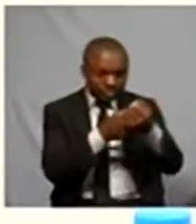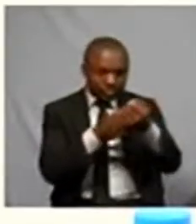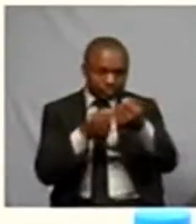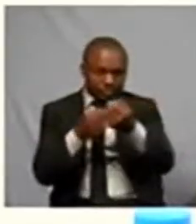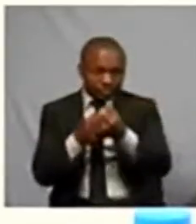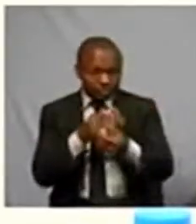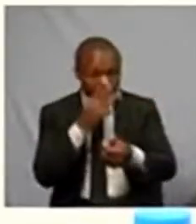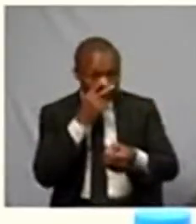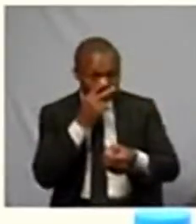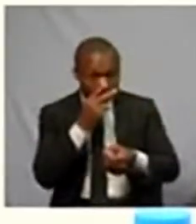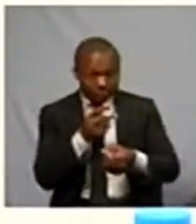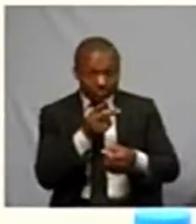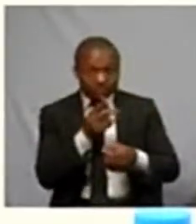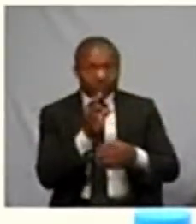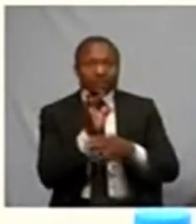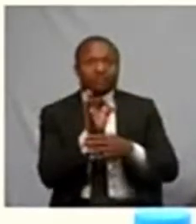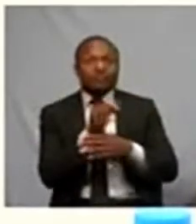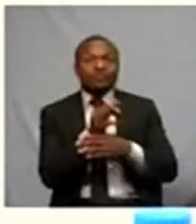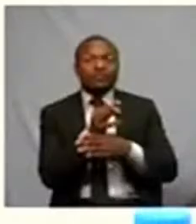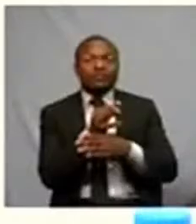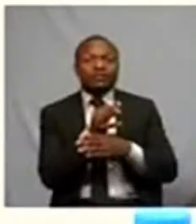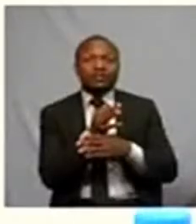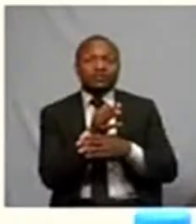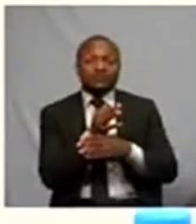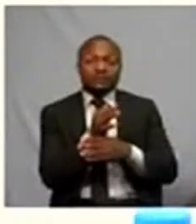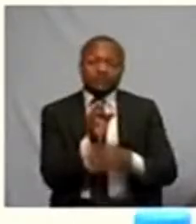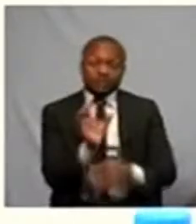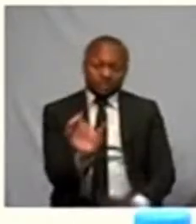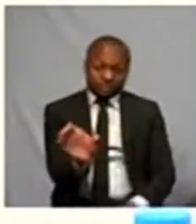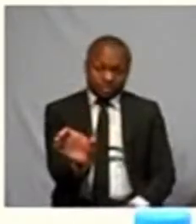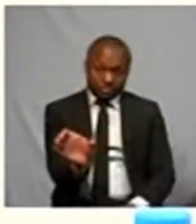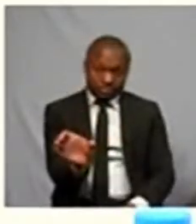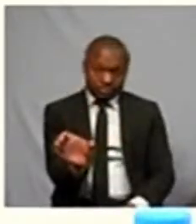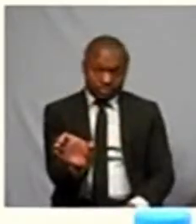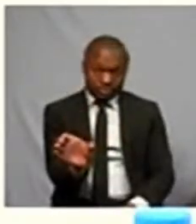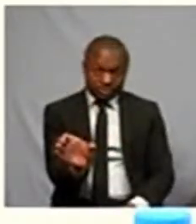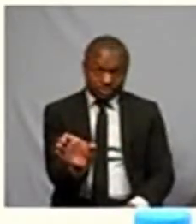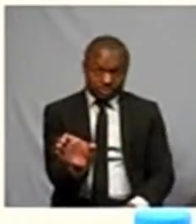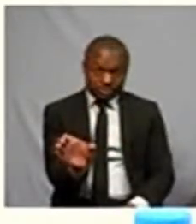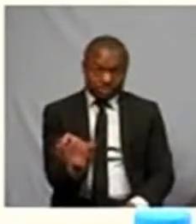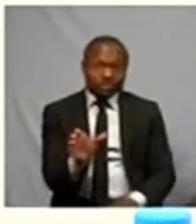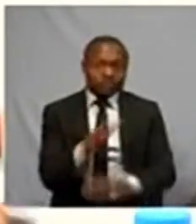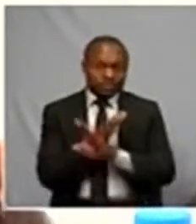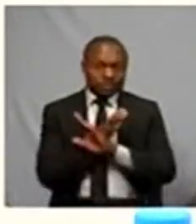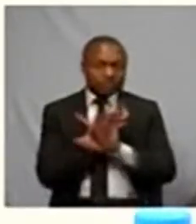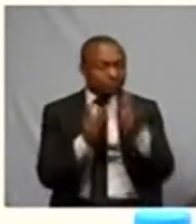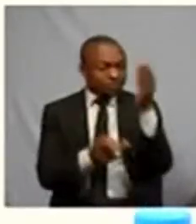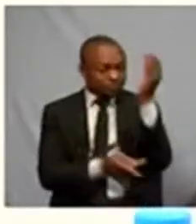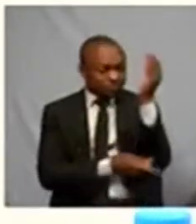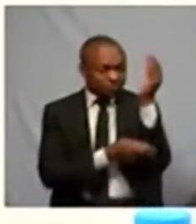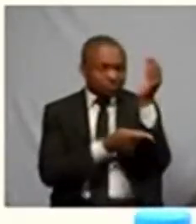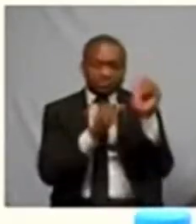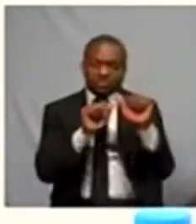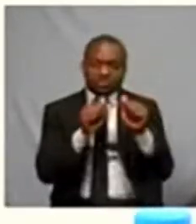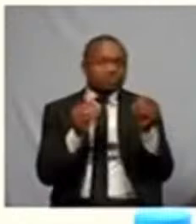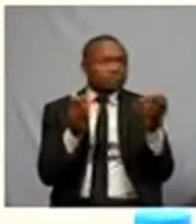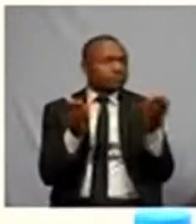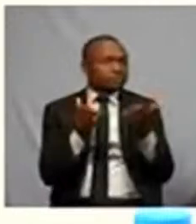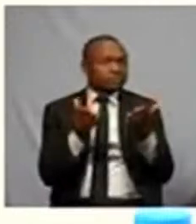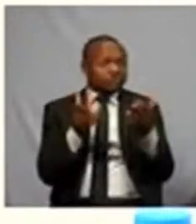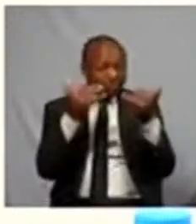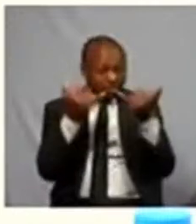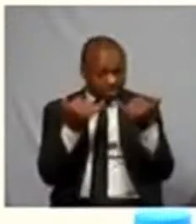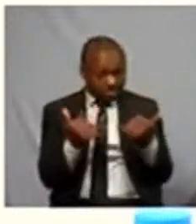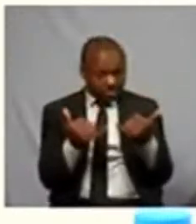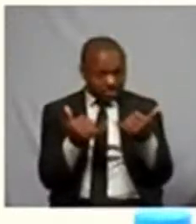our aquaculture sector in this country, it's not well developed. And it is now that I